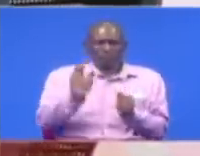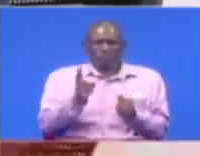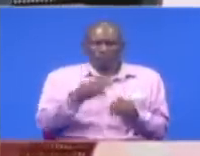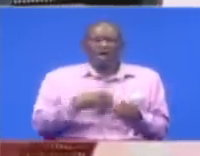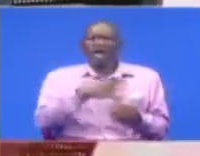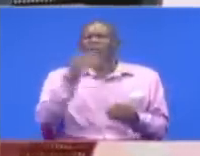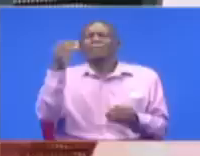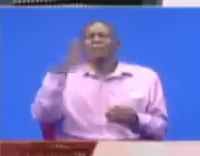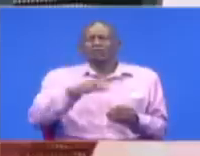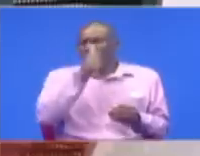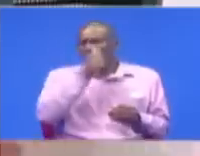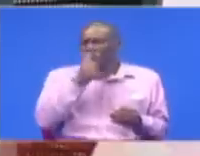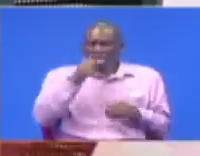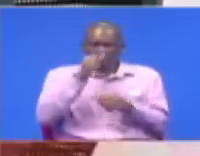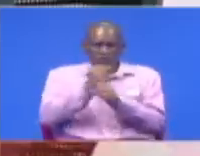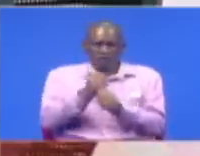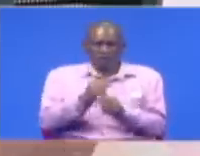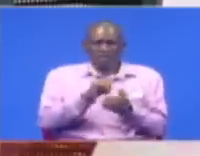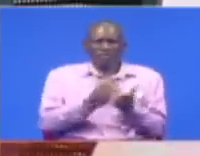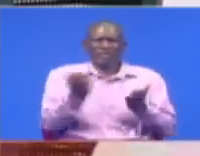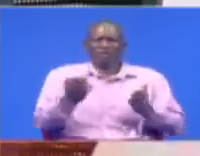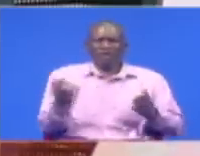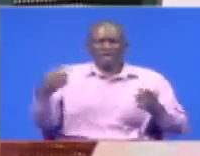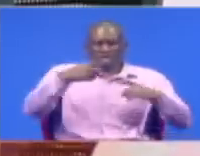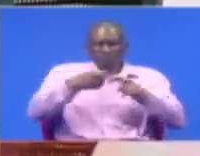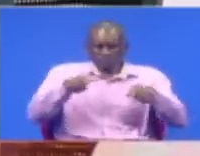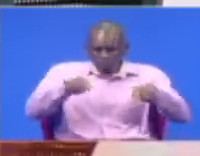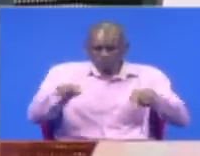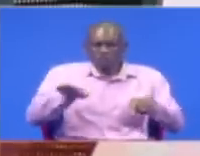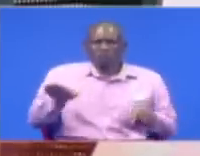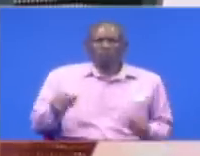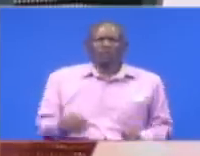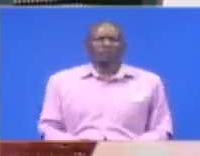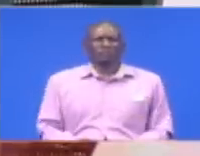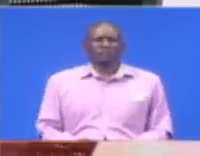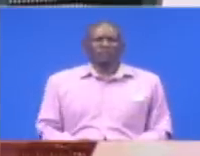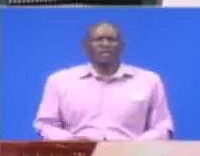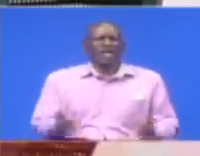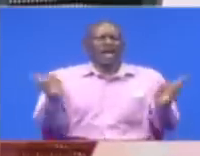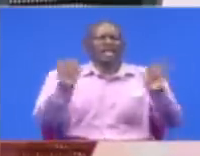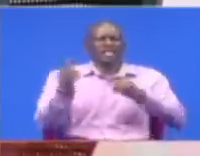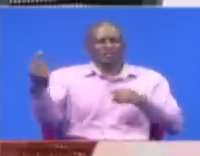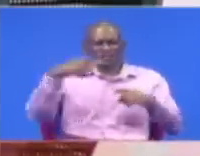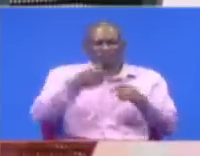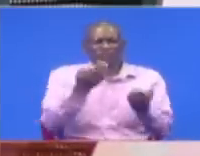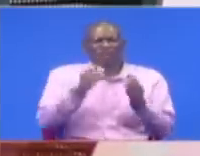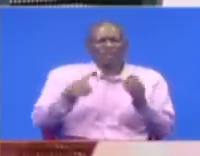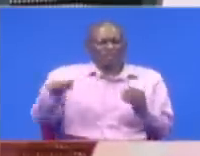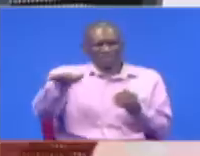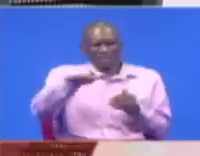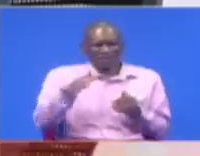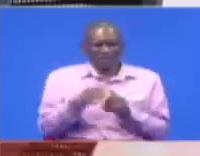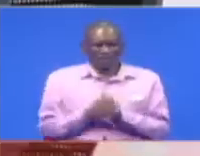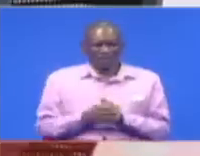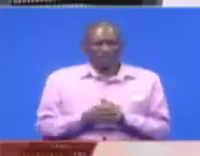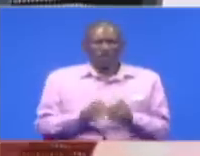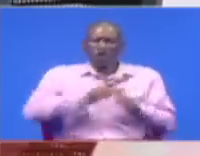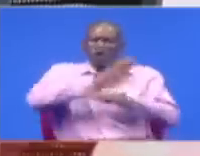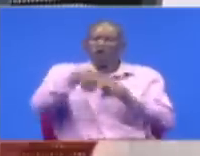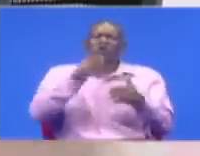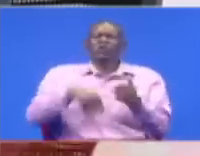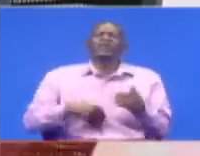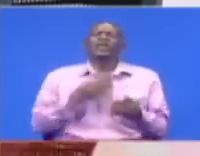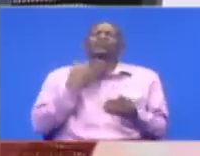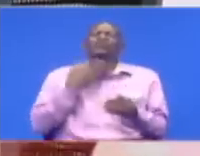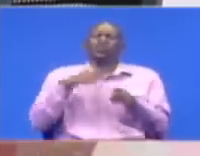private practice, and that is where I came from this morning. I didn't come from any other place. All I wanted to